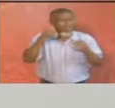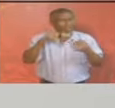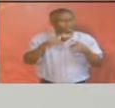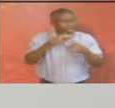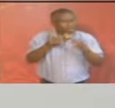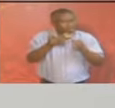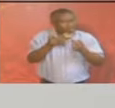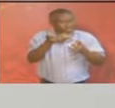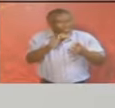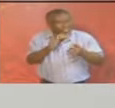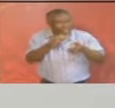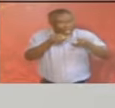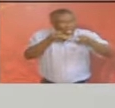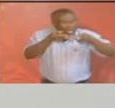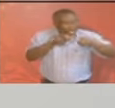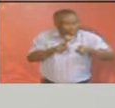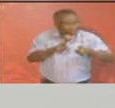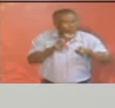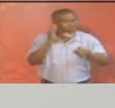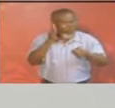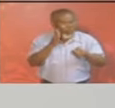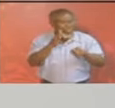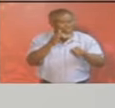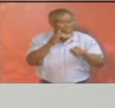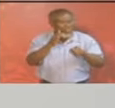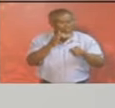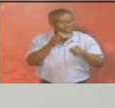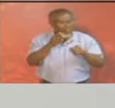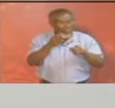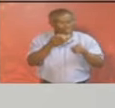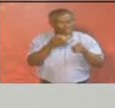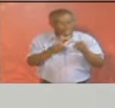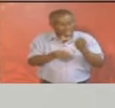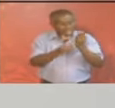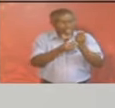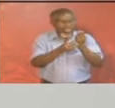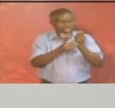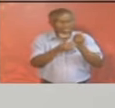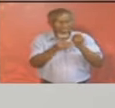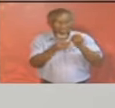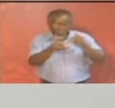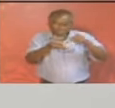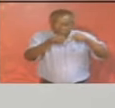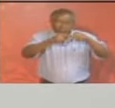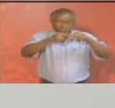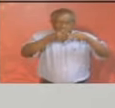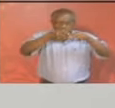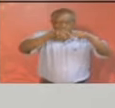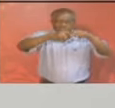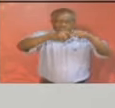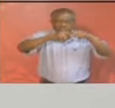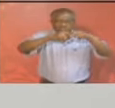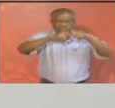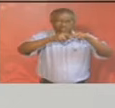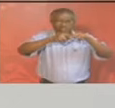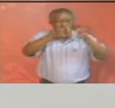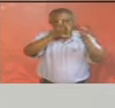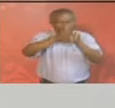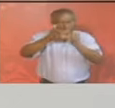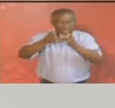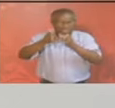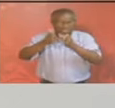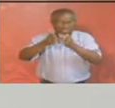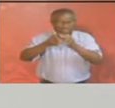public health threat. So it's been described here in St. Andrew St. David. It's also in place in County Caroni, and it's one of those responses that gets